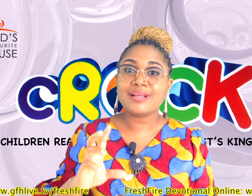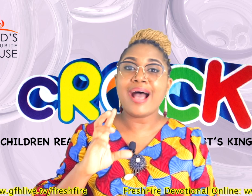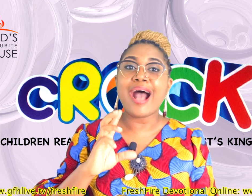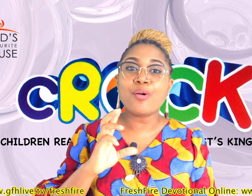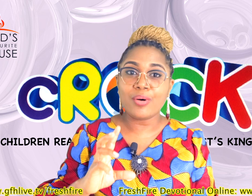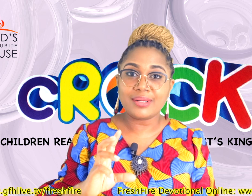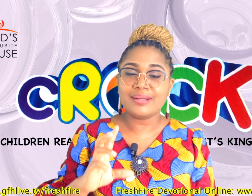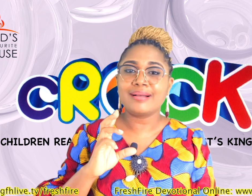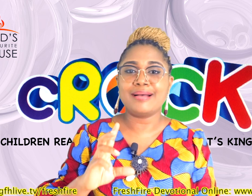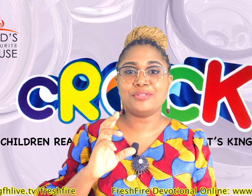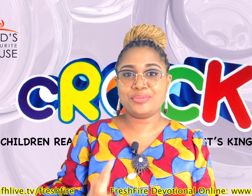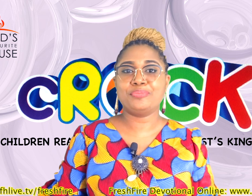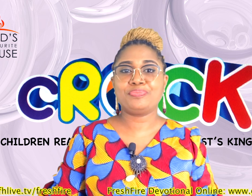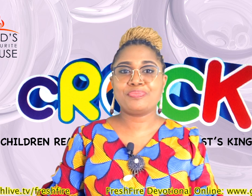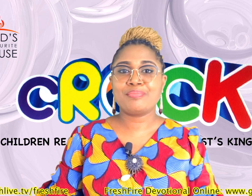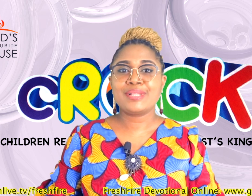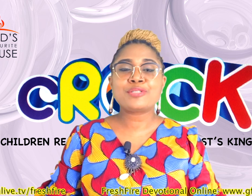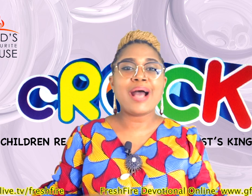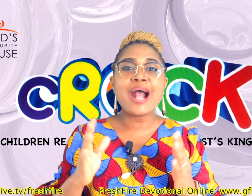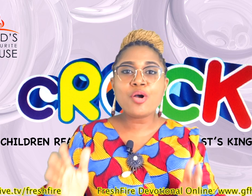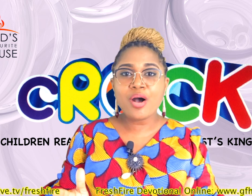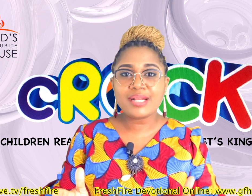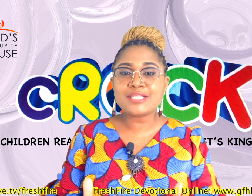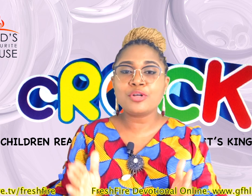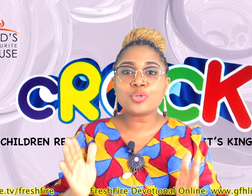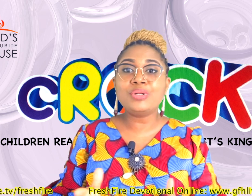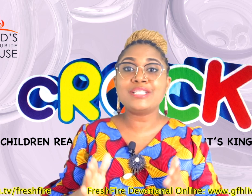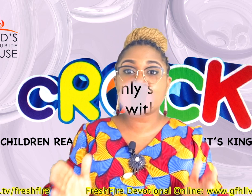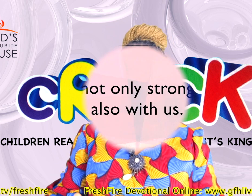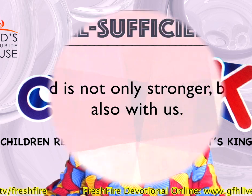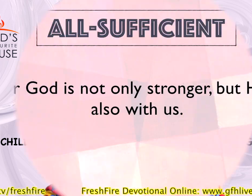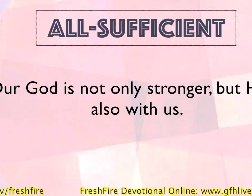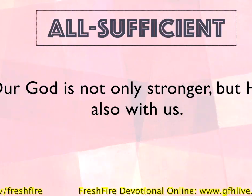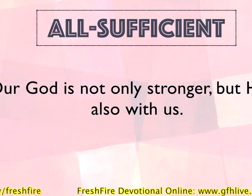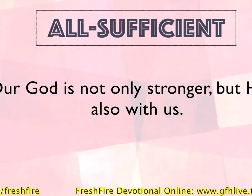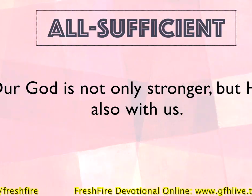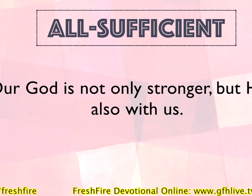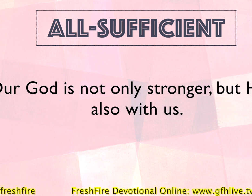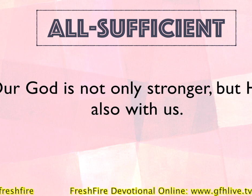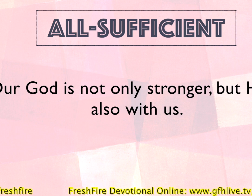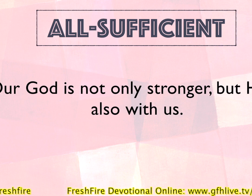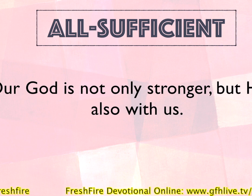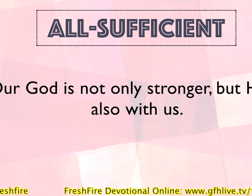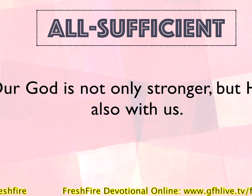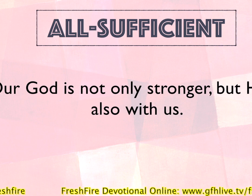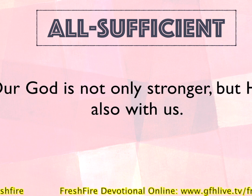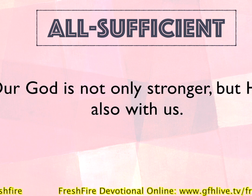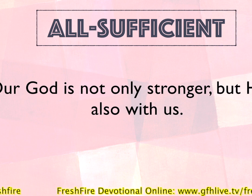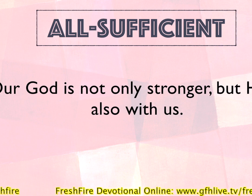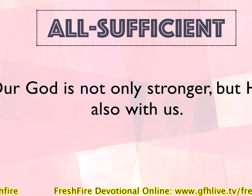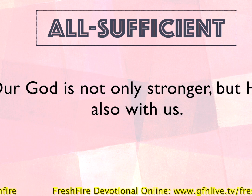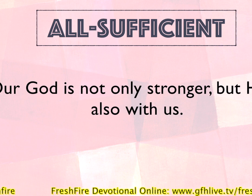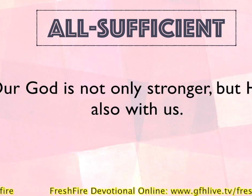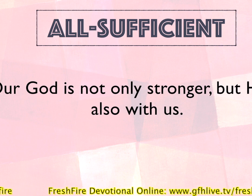what our God can do. So our God is not only stronger, but he is also